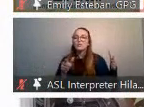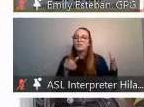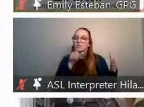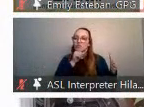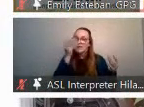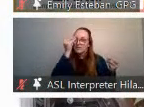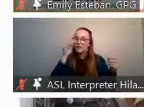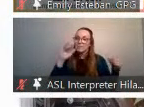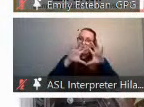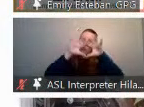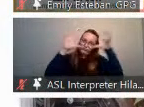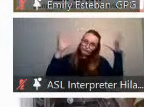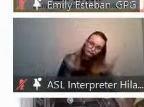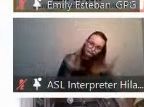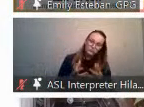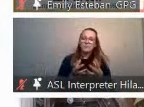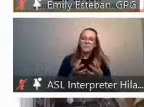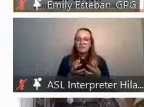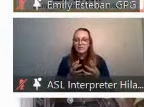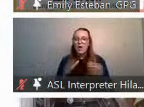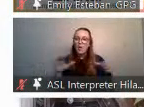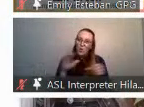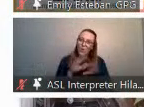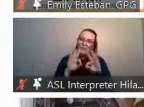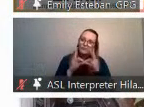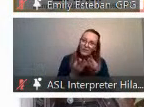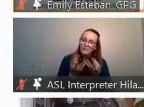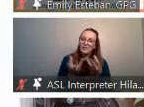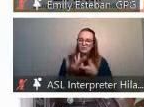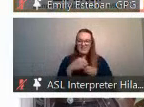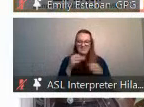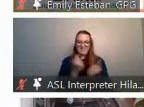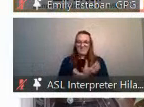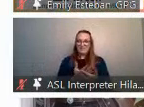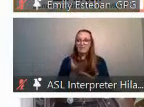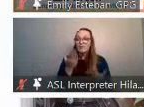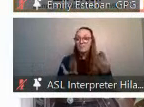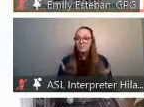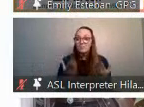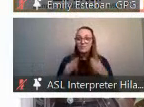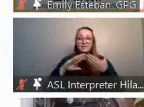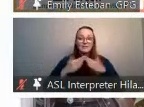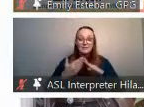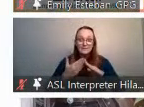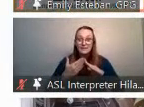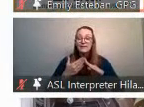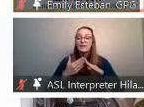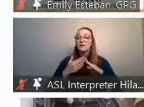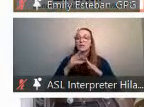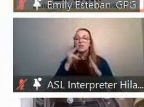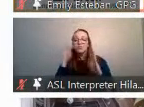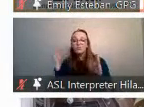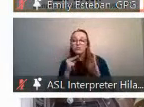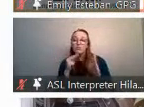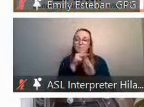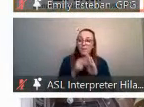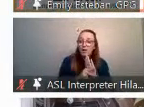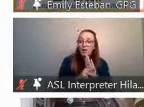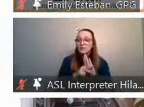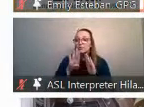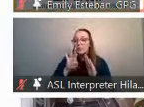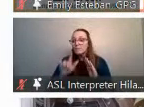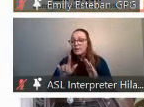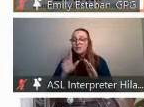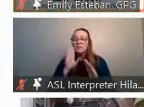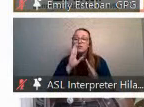approach, you really are trying to engage all of those entities. Maybe, for example, the city looking at policies or bills that support the